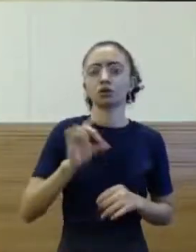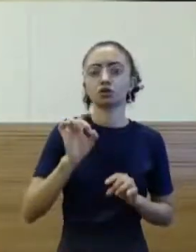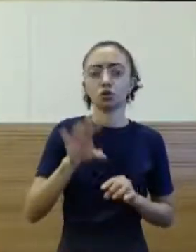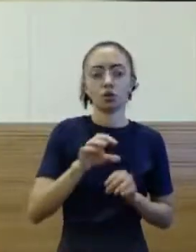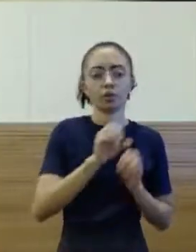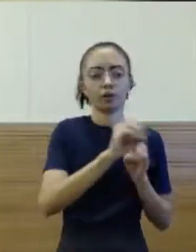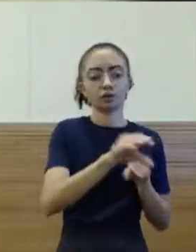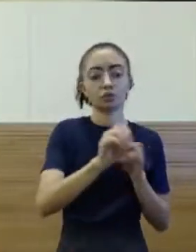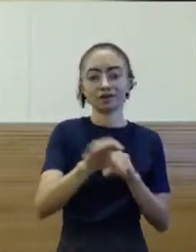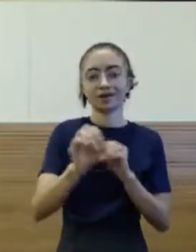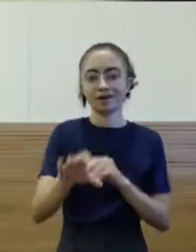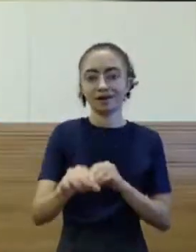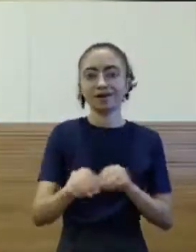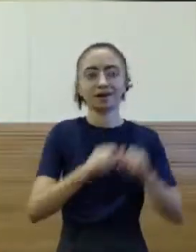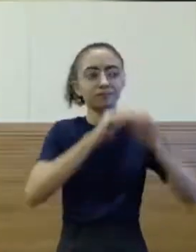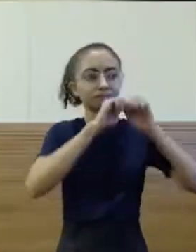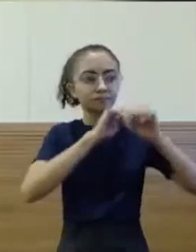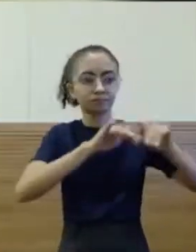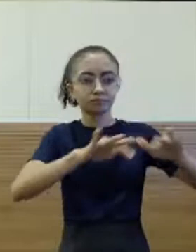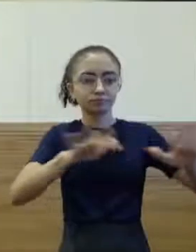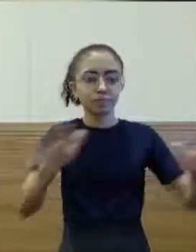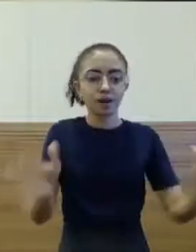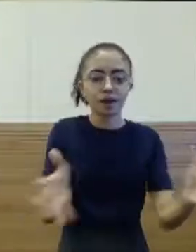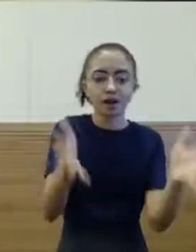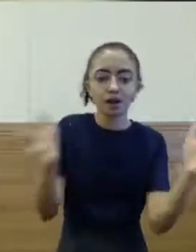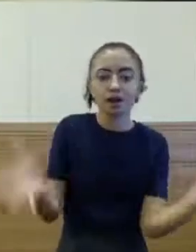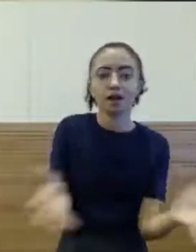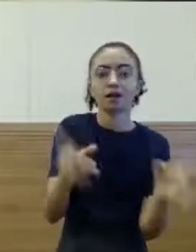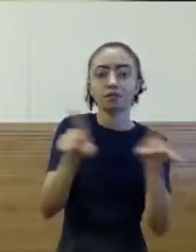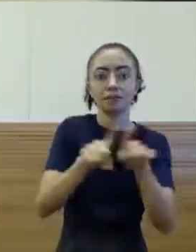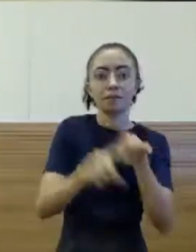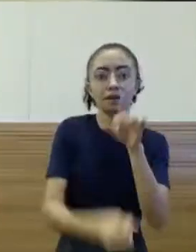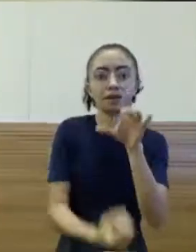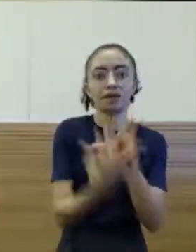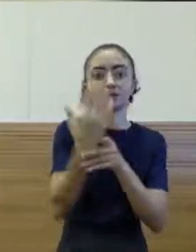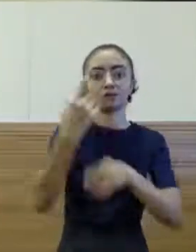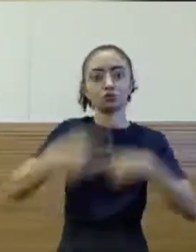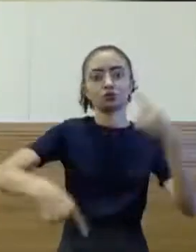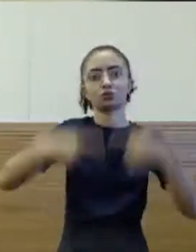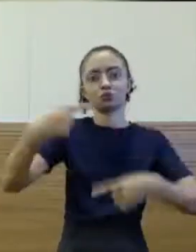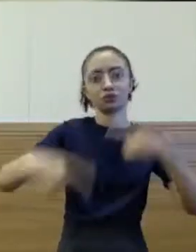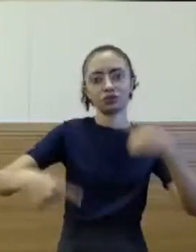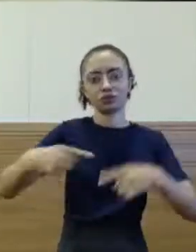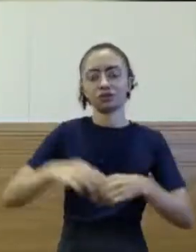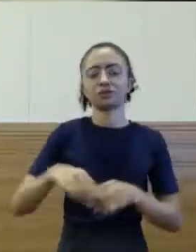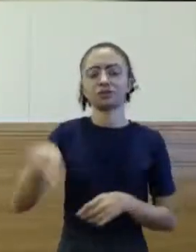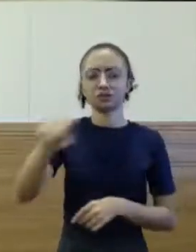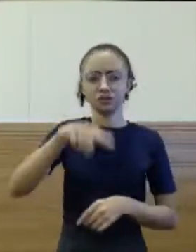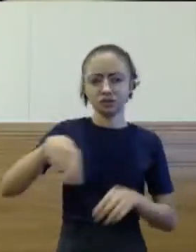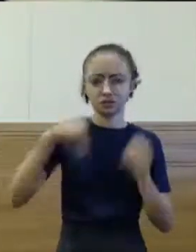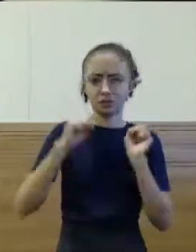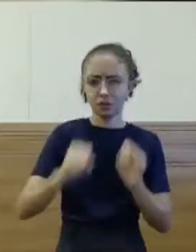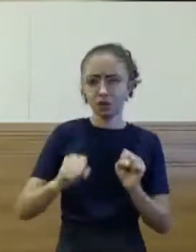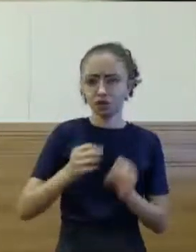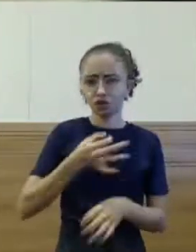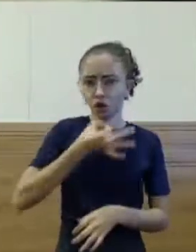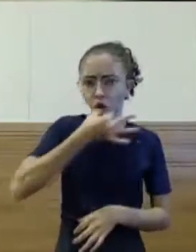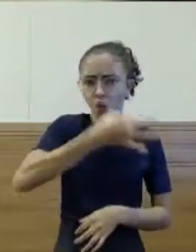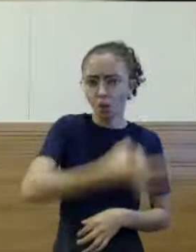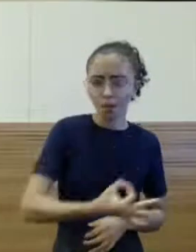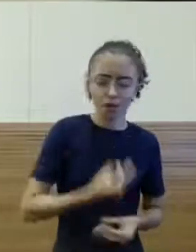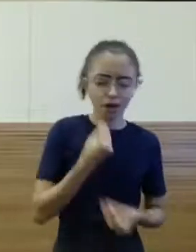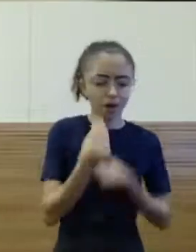to educate, but for the guide to lead other policies. So if you could speak a